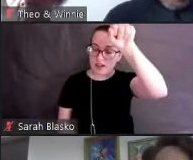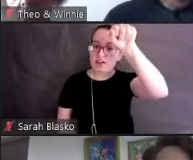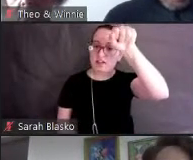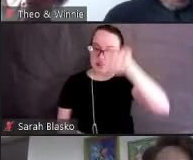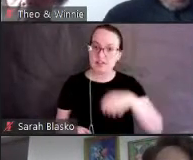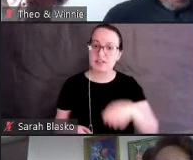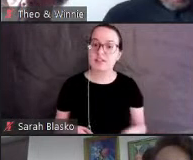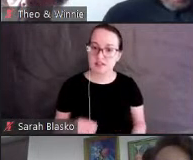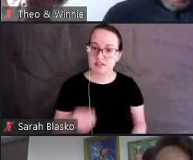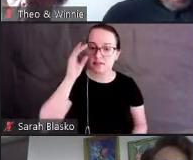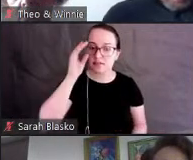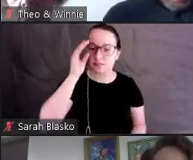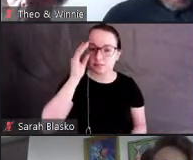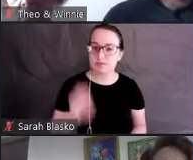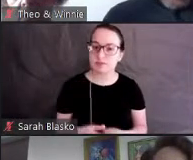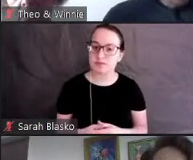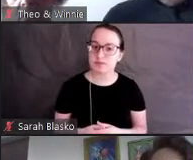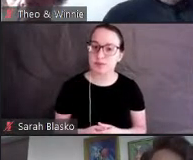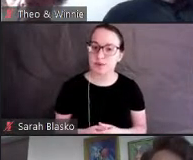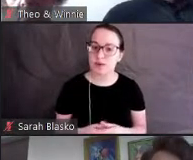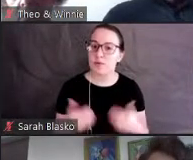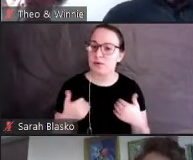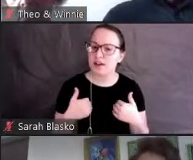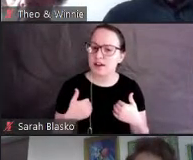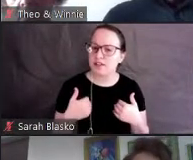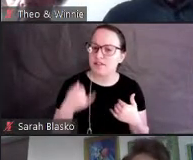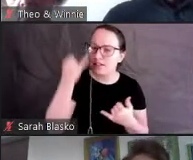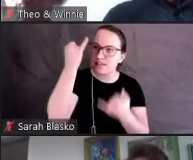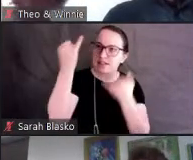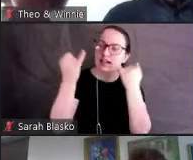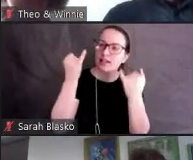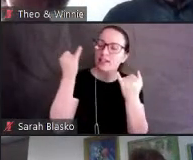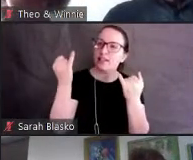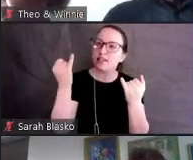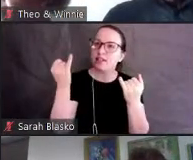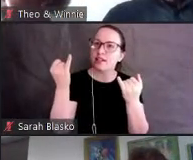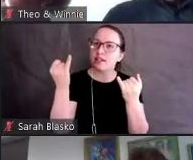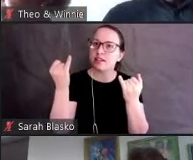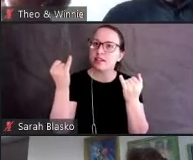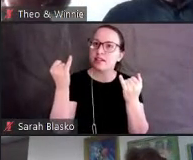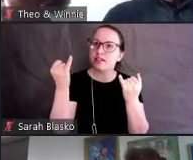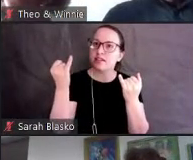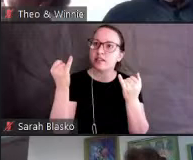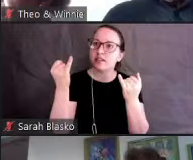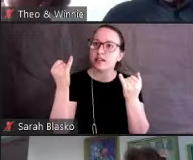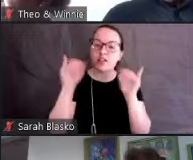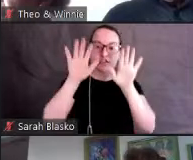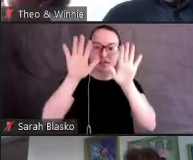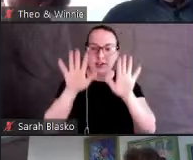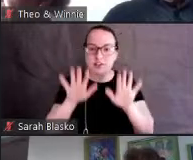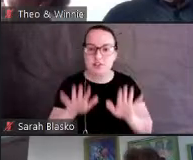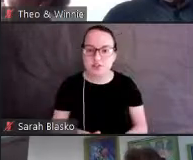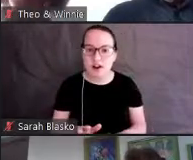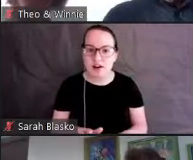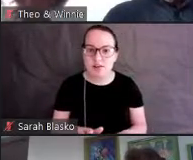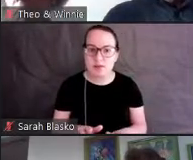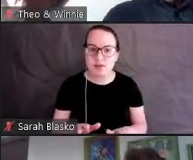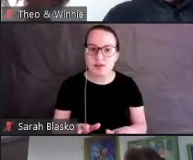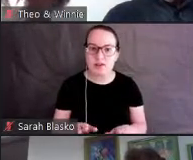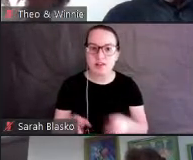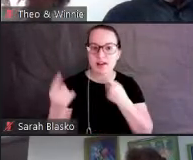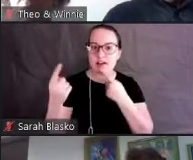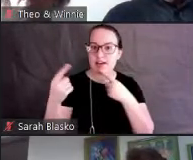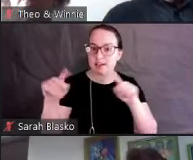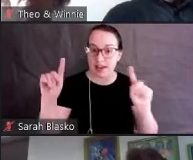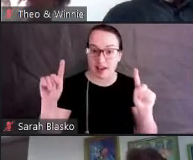kind of get this idea that there is this incredible statement being made, not only to